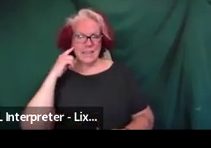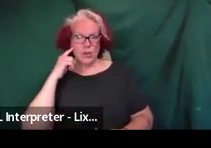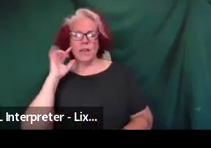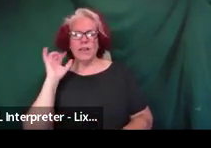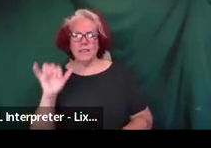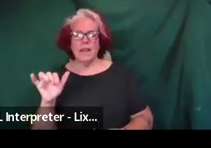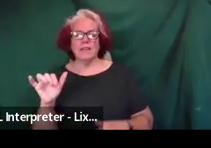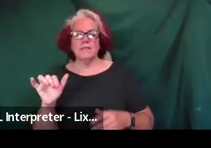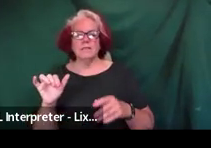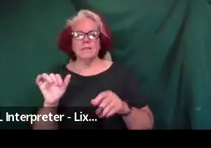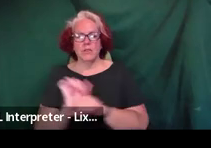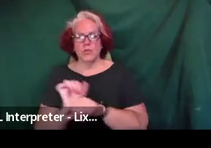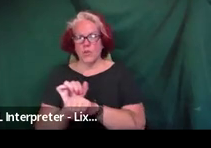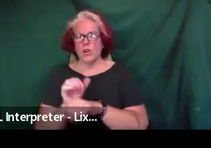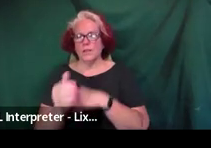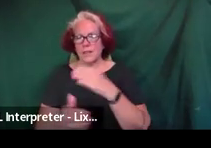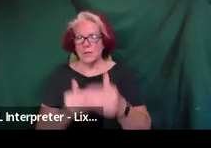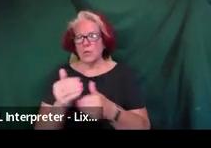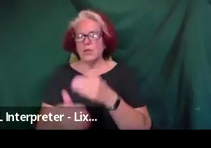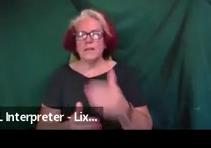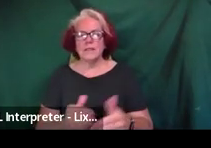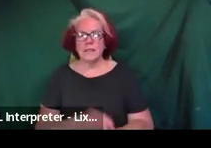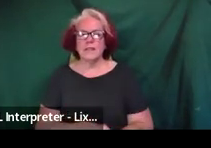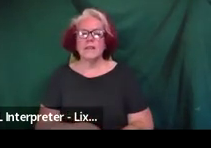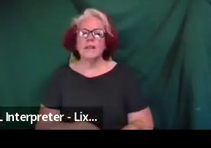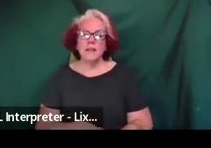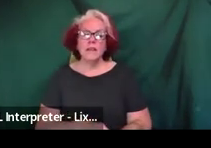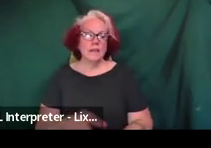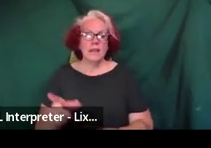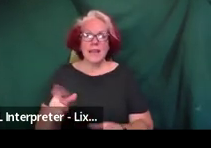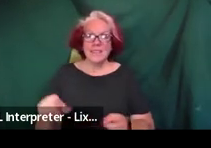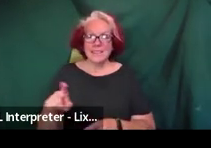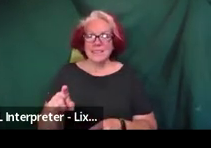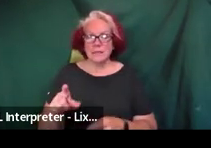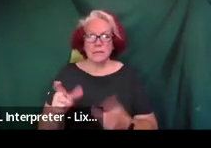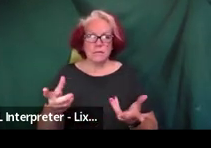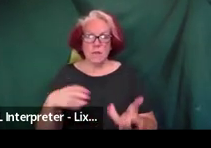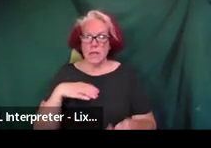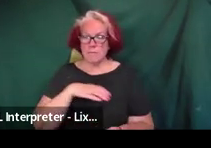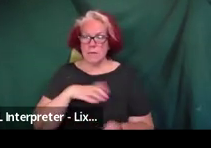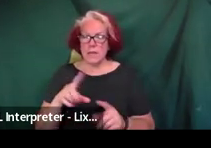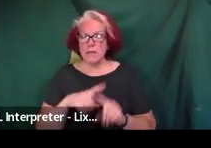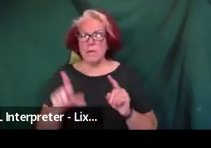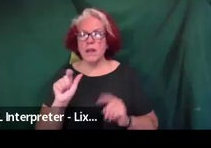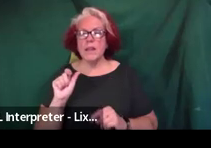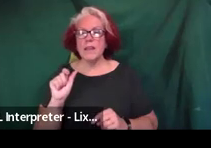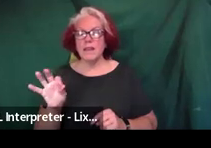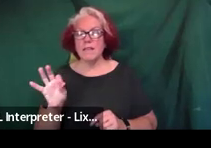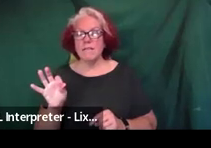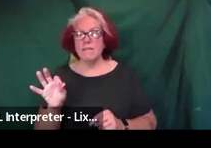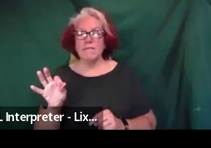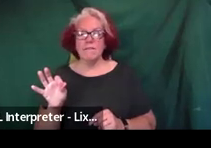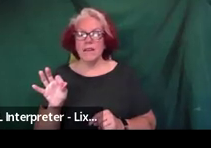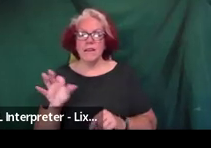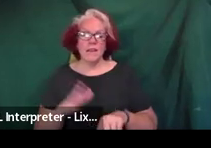work that's progressing. And certainly this is the committee that, should there be you know,